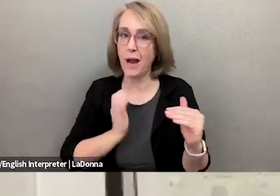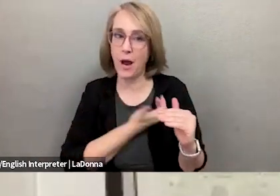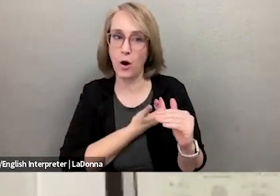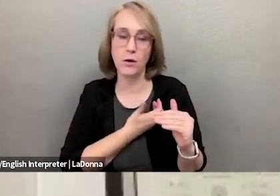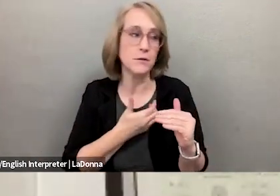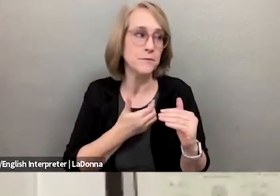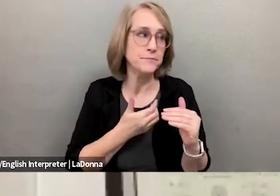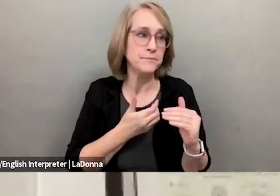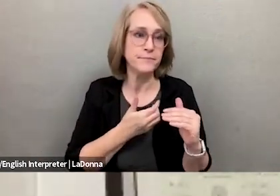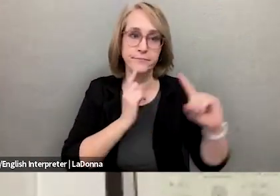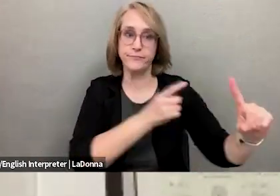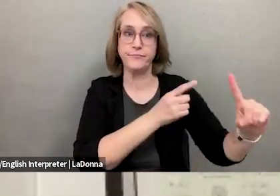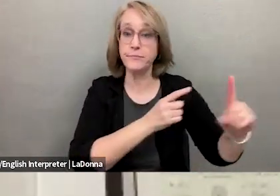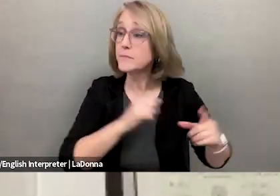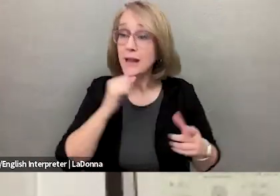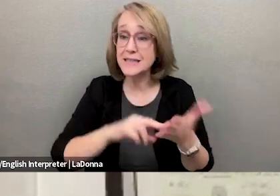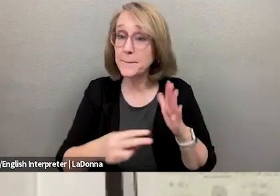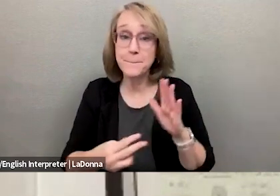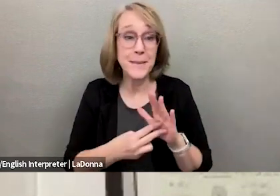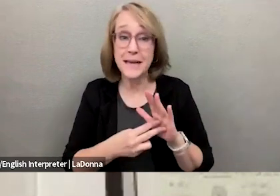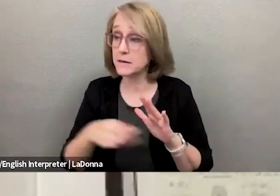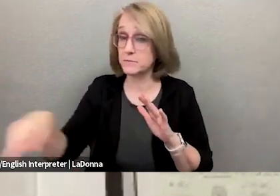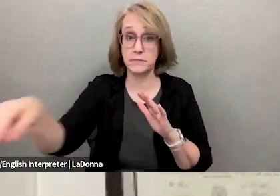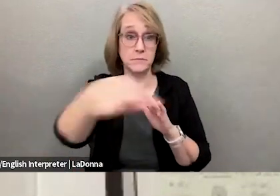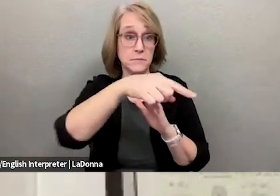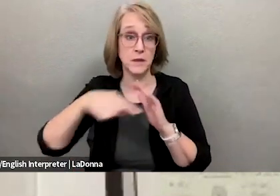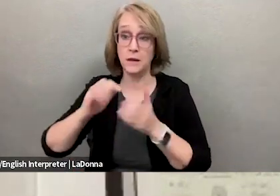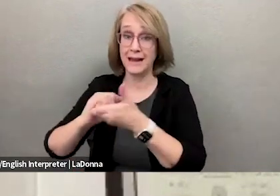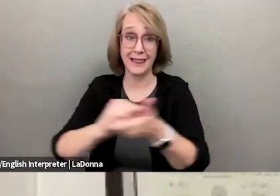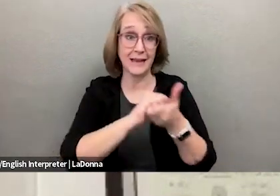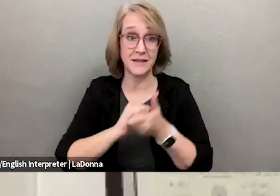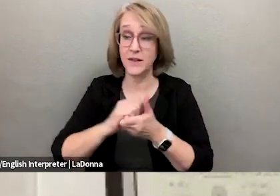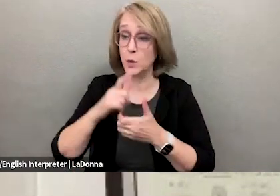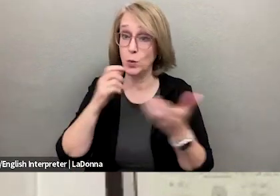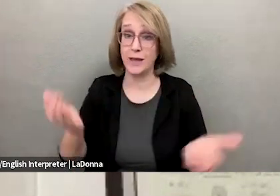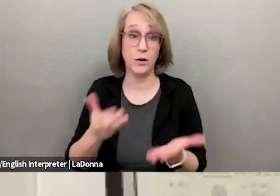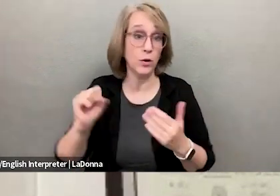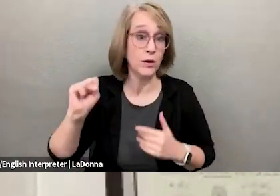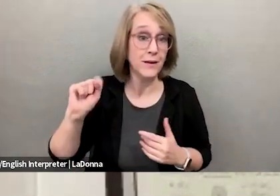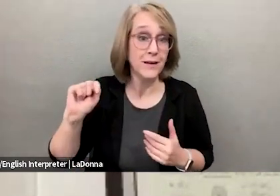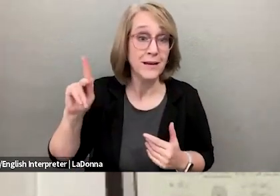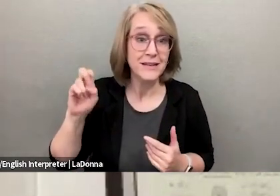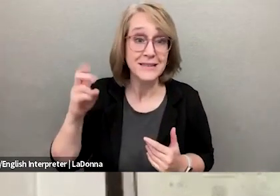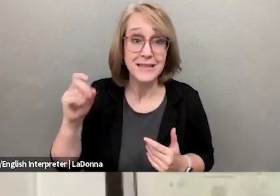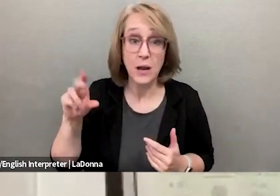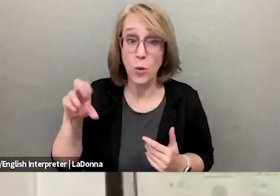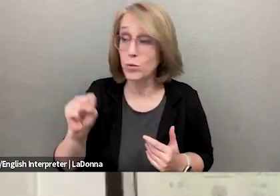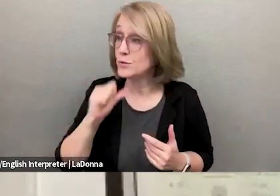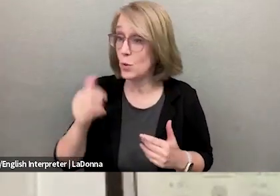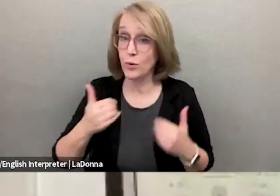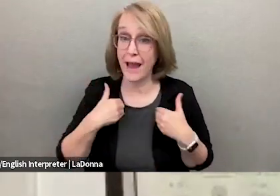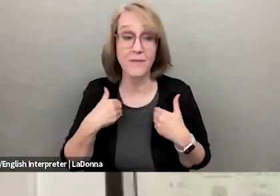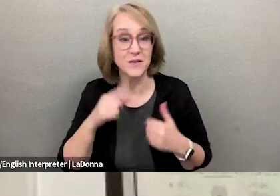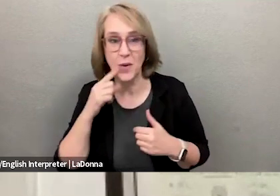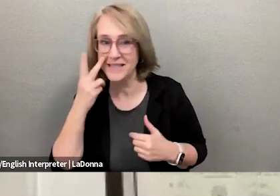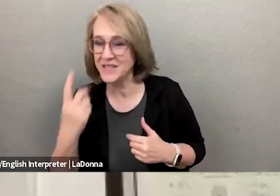and mean, but that doesn't mean that collectively the voices and stakeholders at the table don't have those recommendations. And I